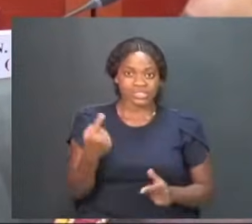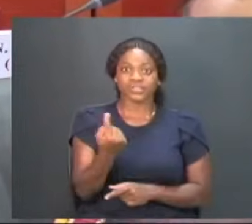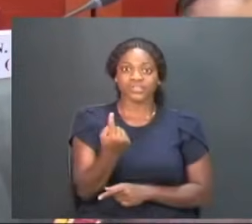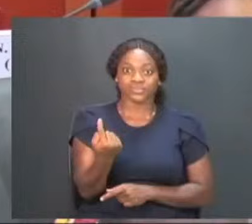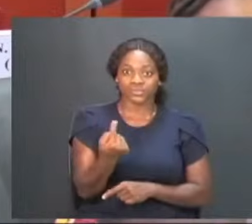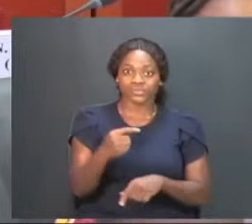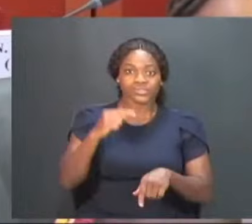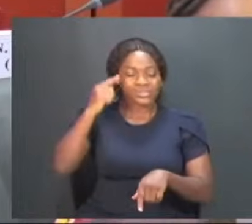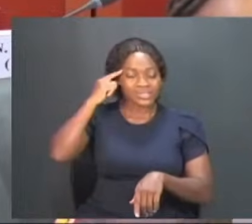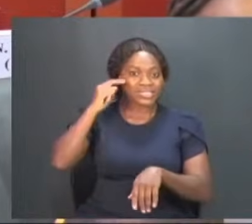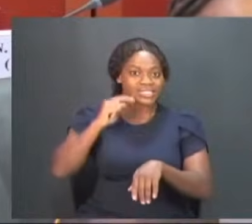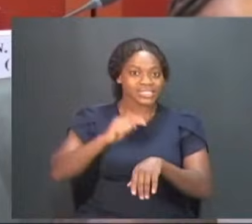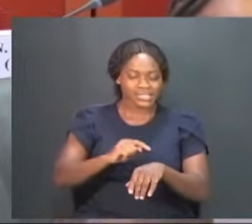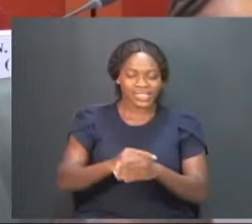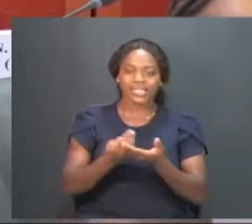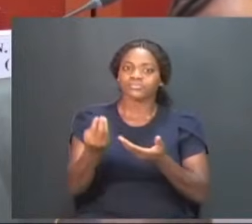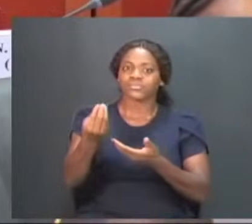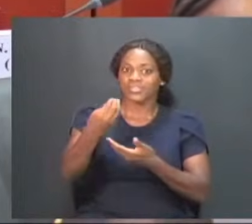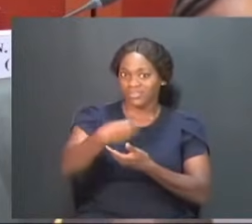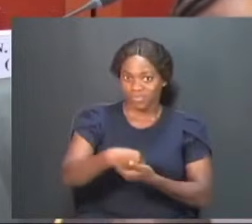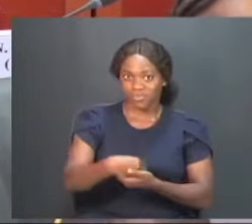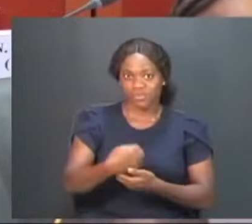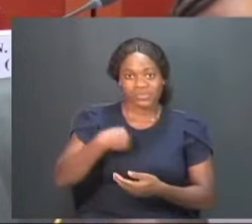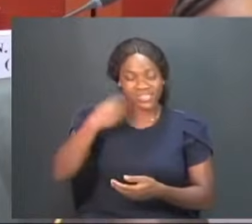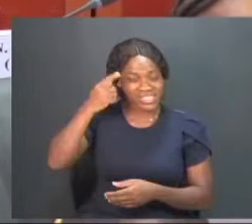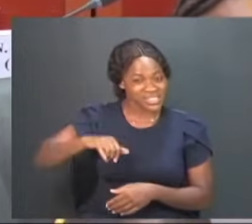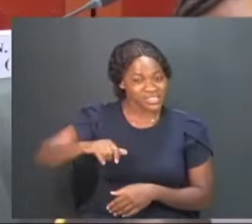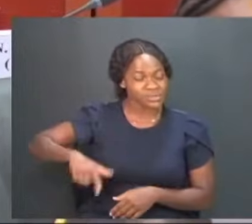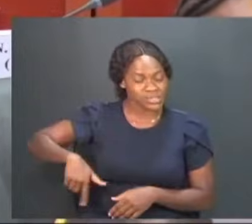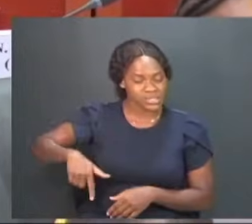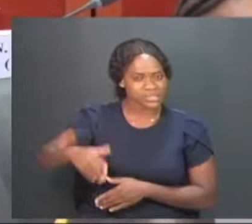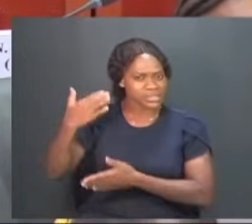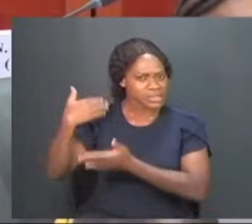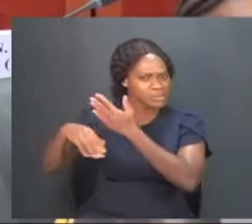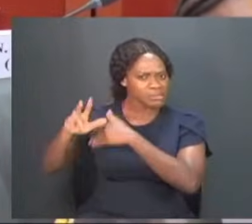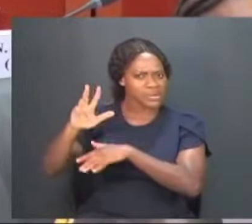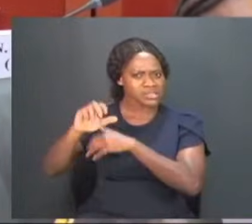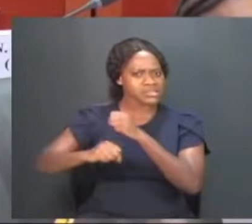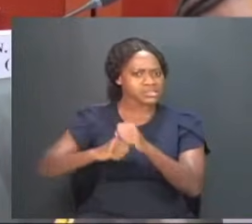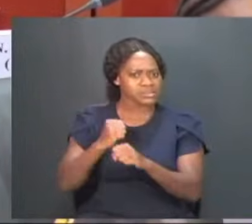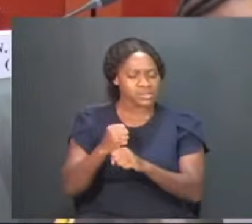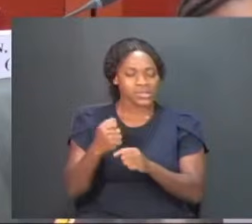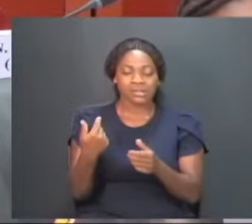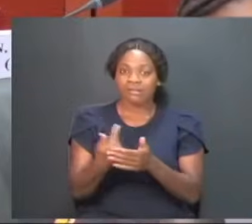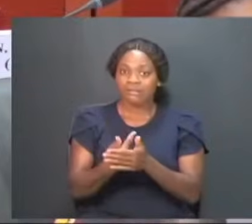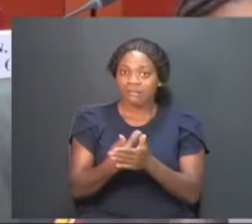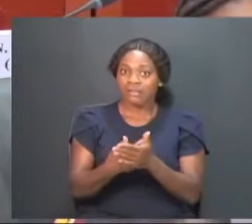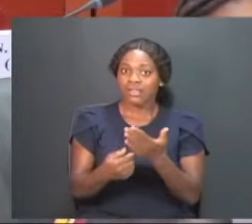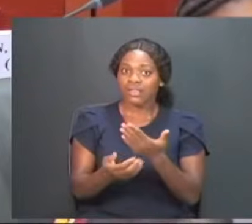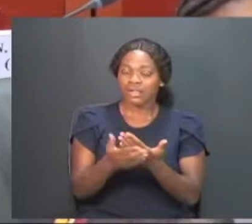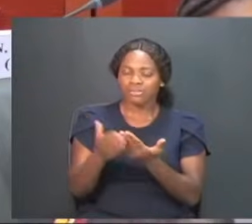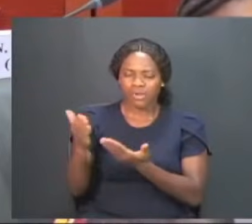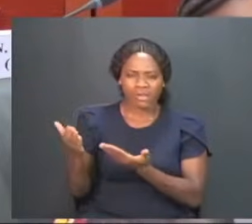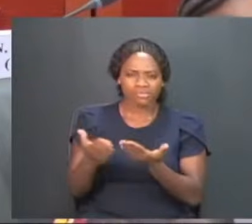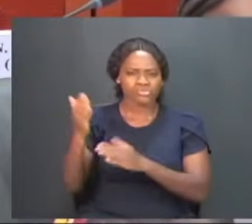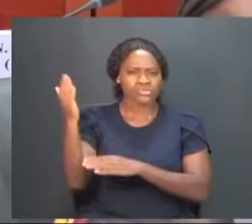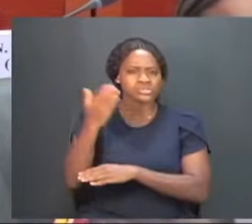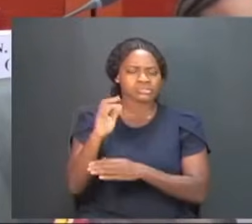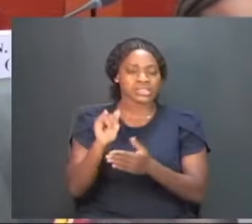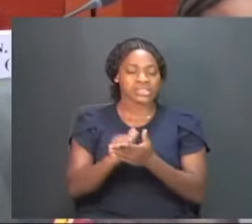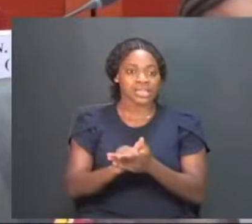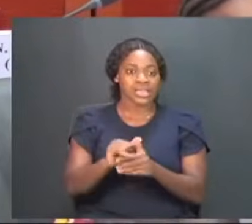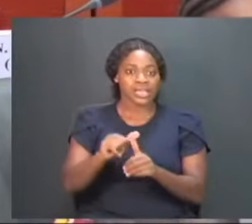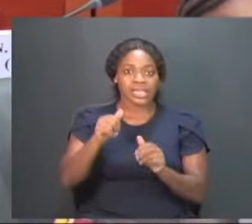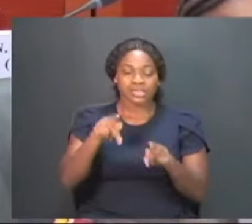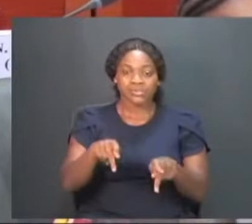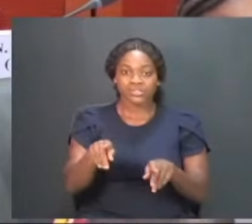In fact, I still say that we have delayed, because about 3 years ago, the Bank of Ghana issued a statement saying that people doing